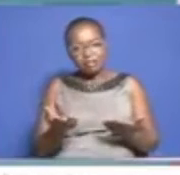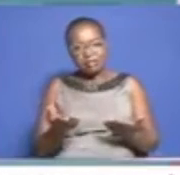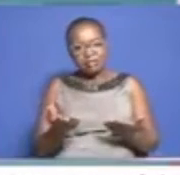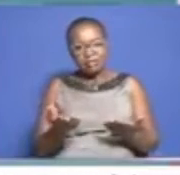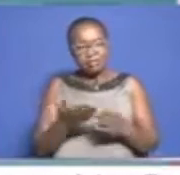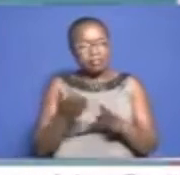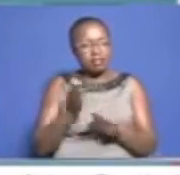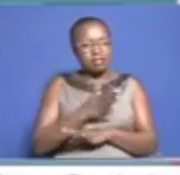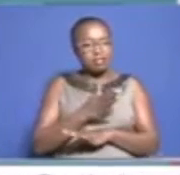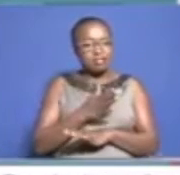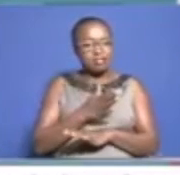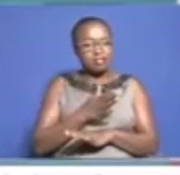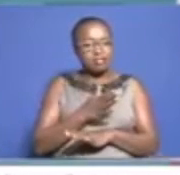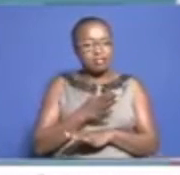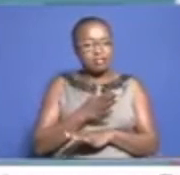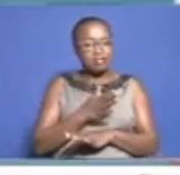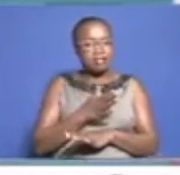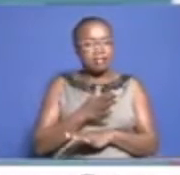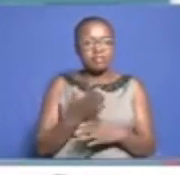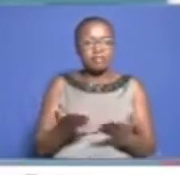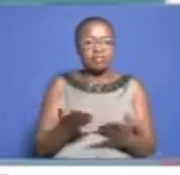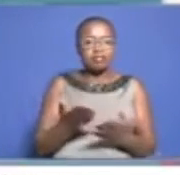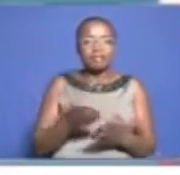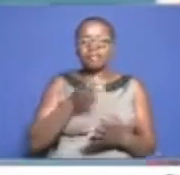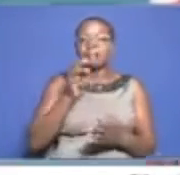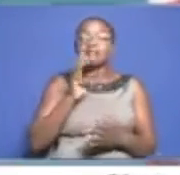before that, we only used to drink water when they're thirsty, you know,